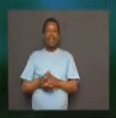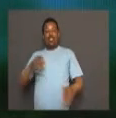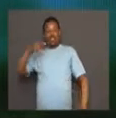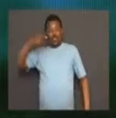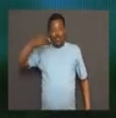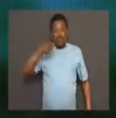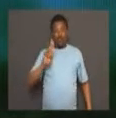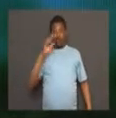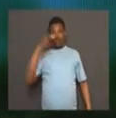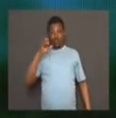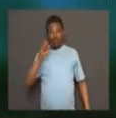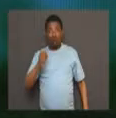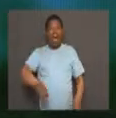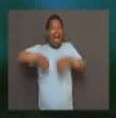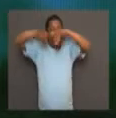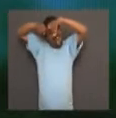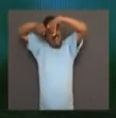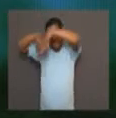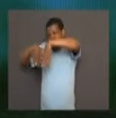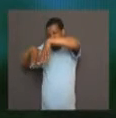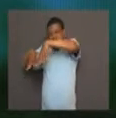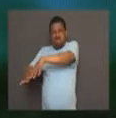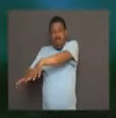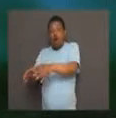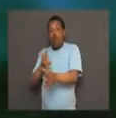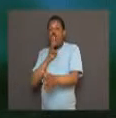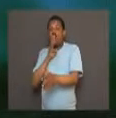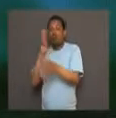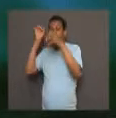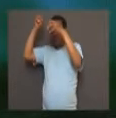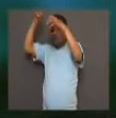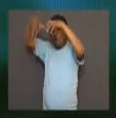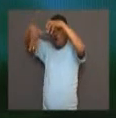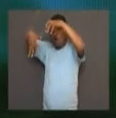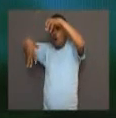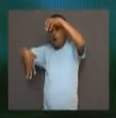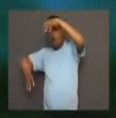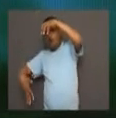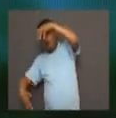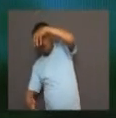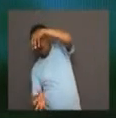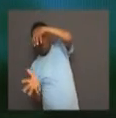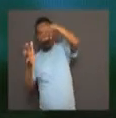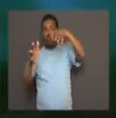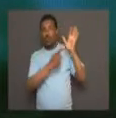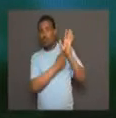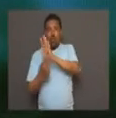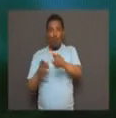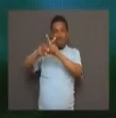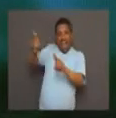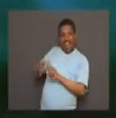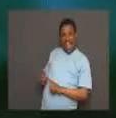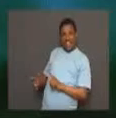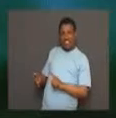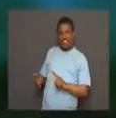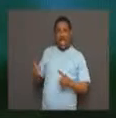gush through rapids and waterfalls along the way and show a